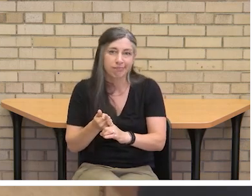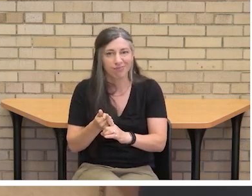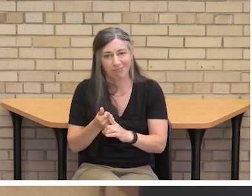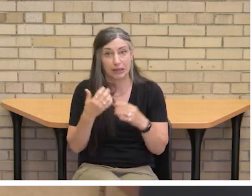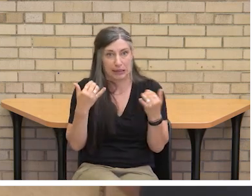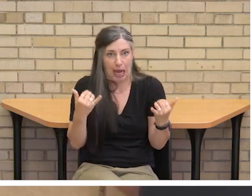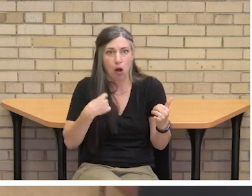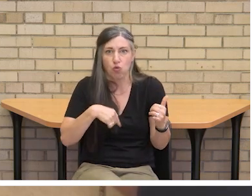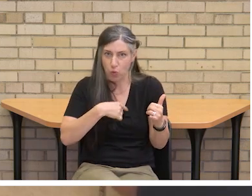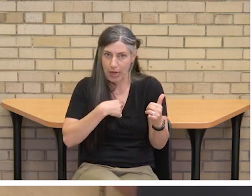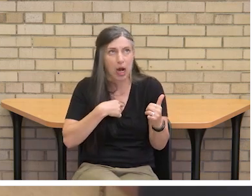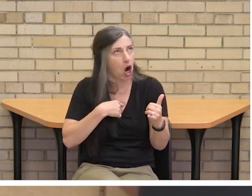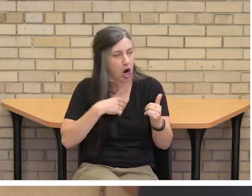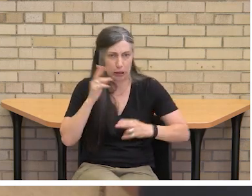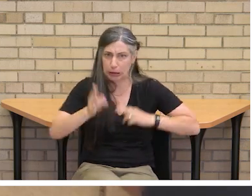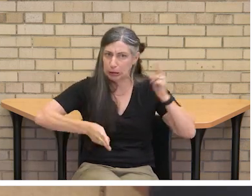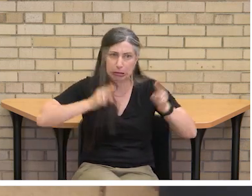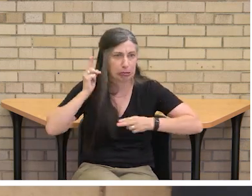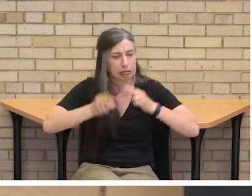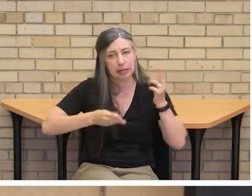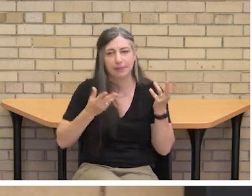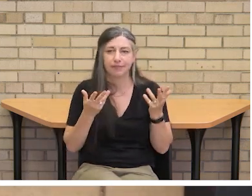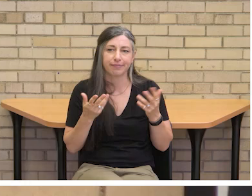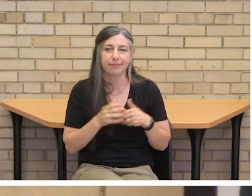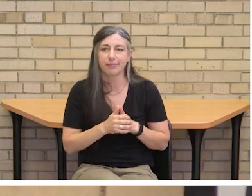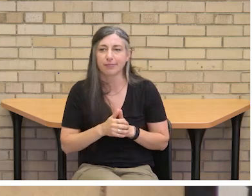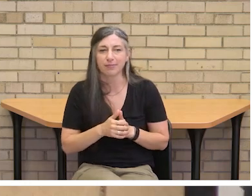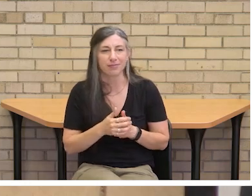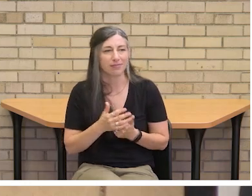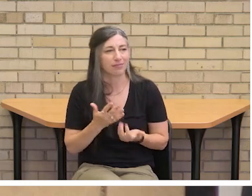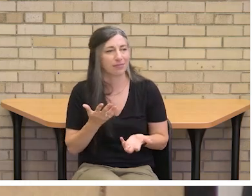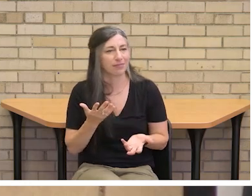fast track. Maybe you,